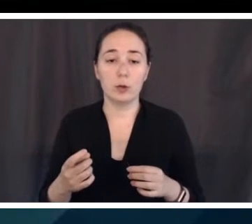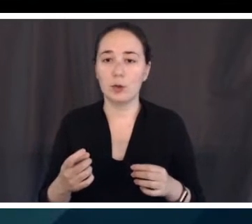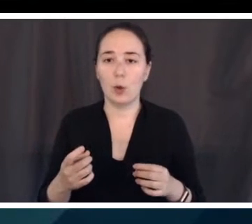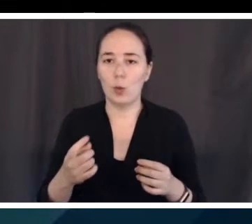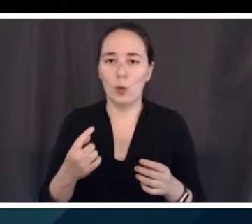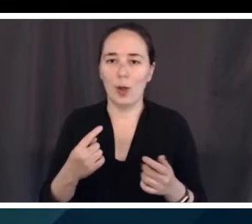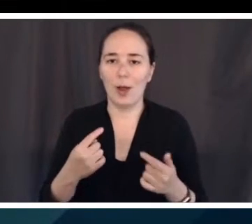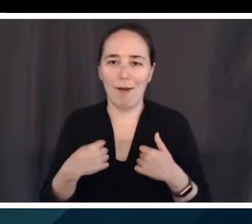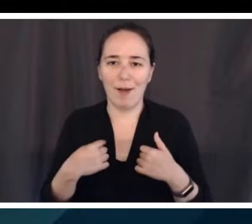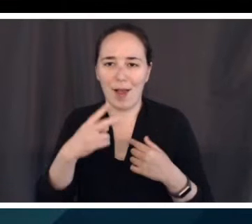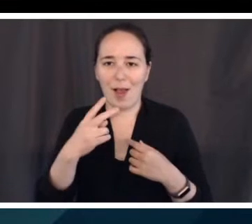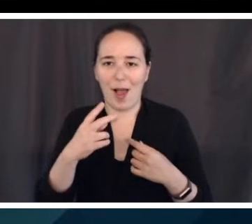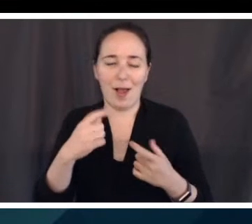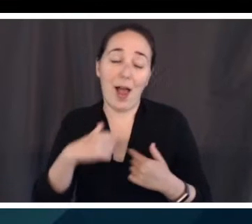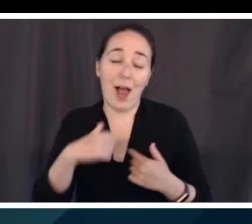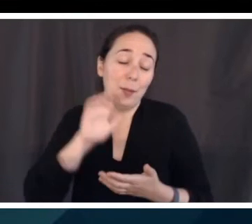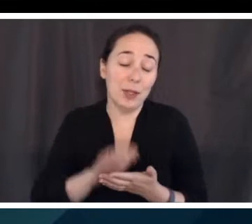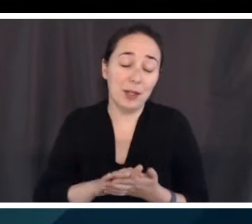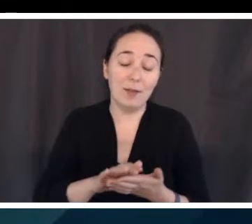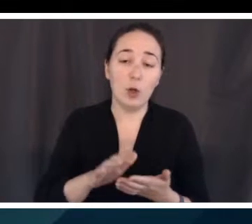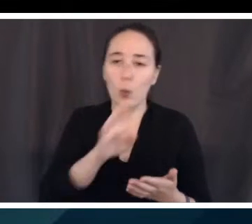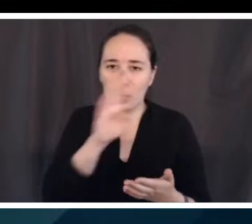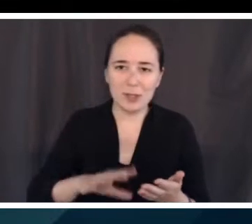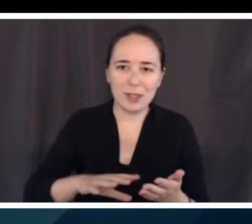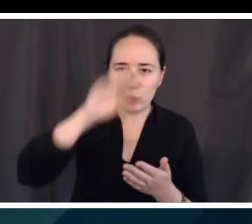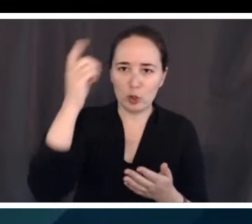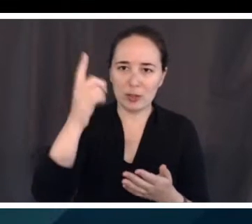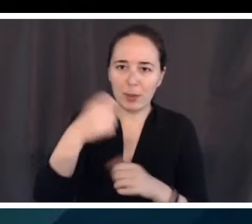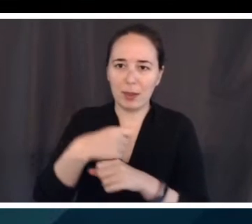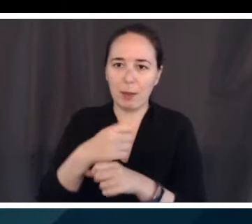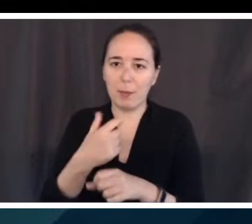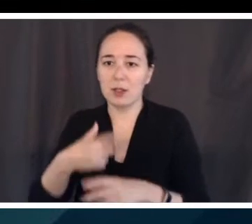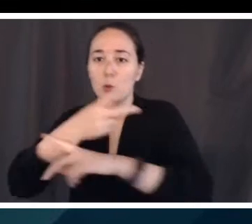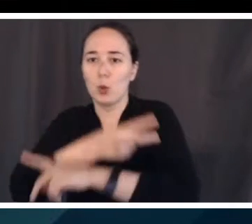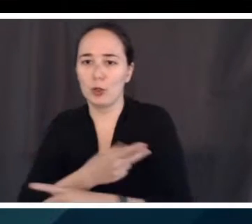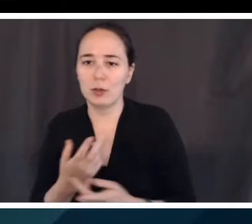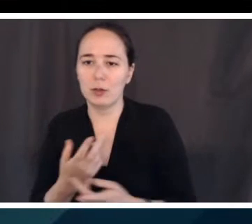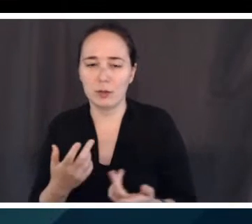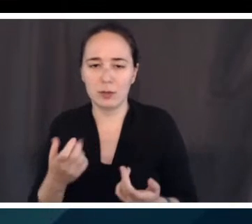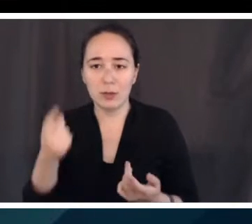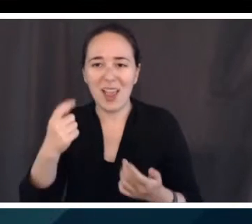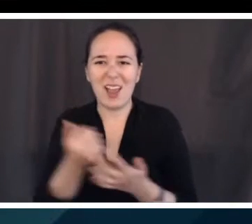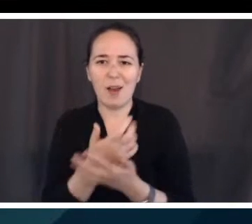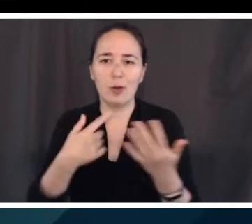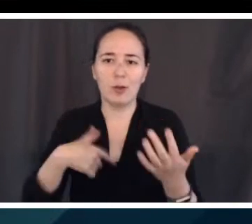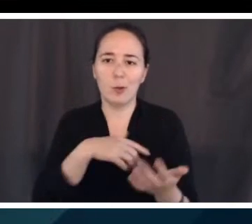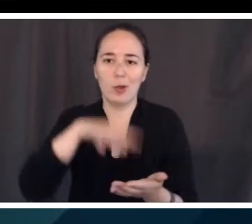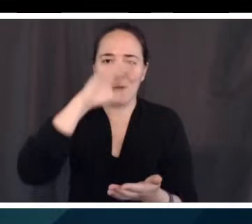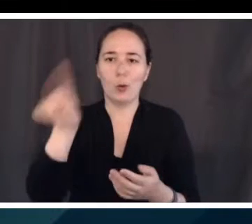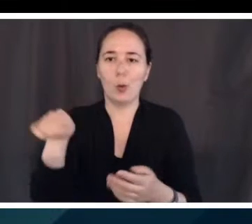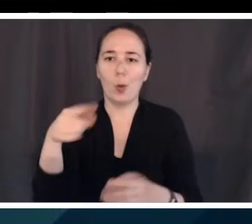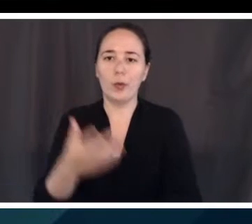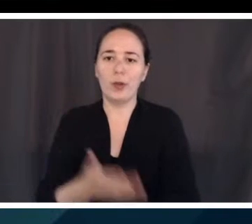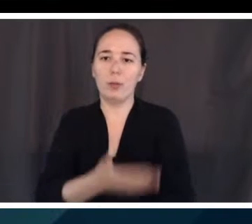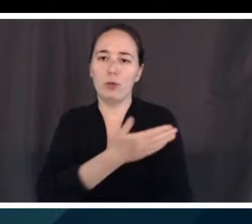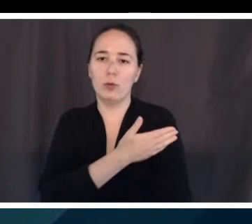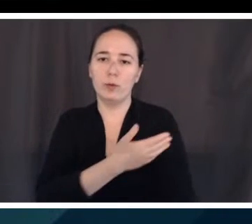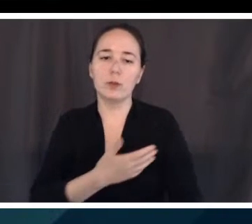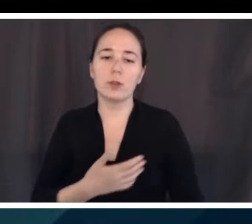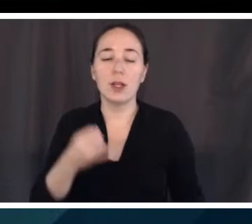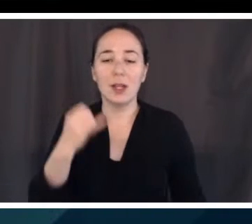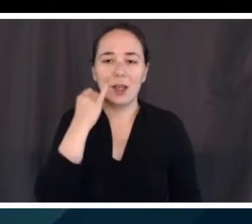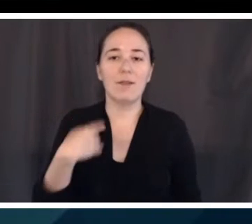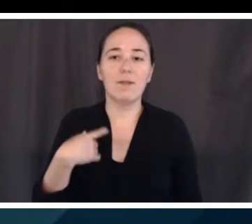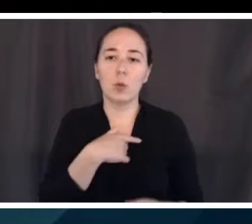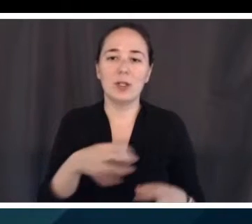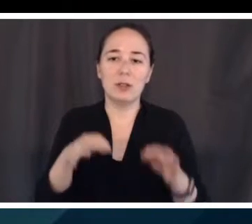worse at something. Whatever we learn about our craft, about ourselves, if we choose to use it